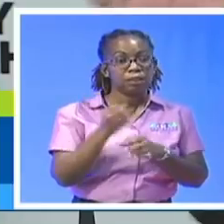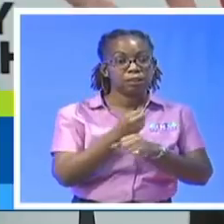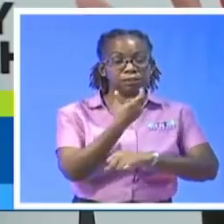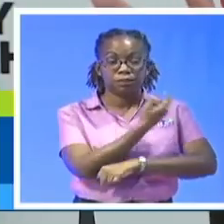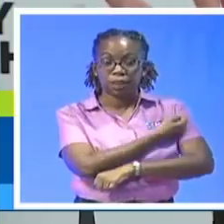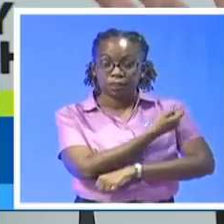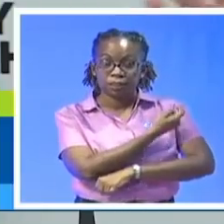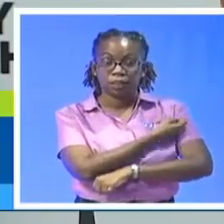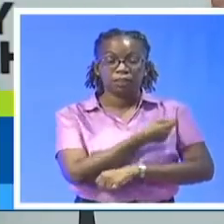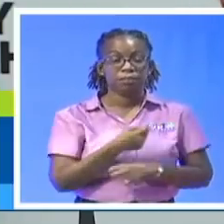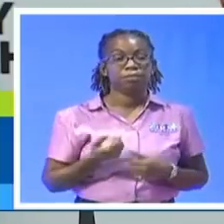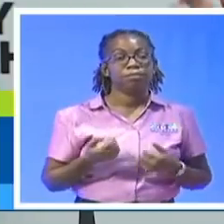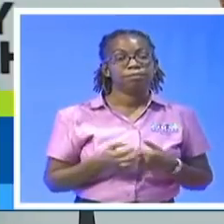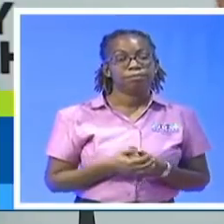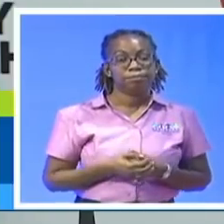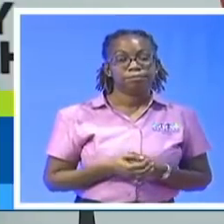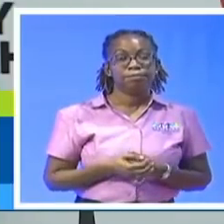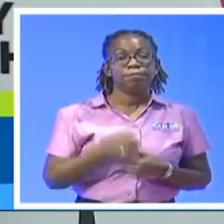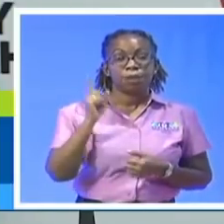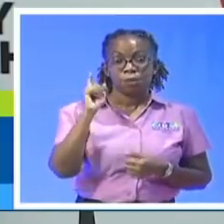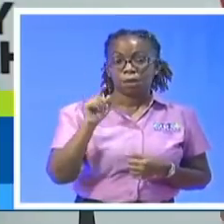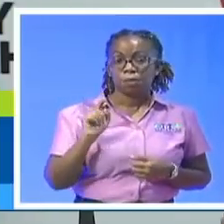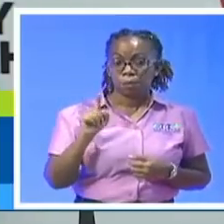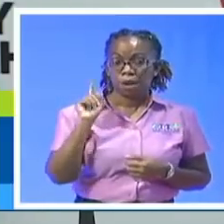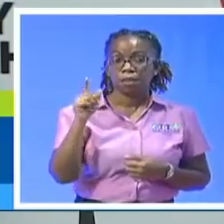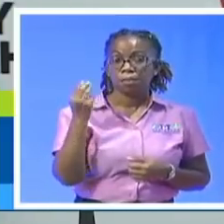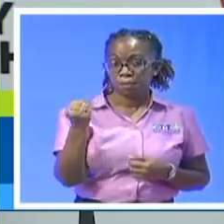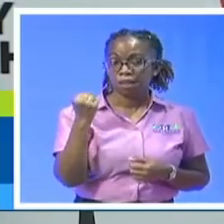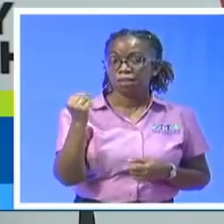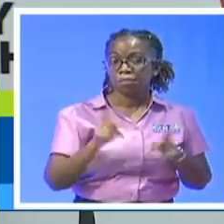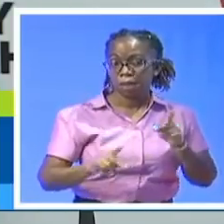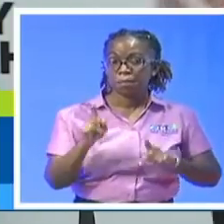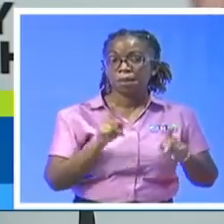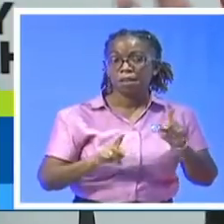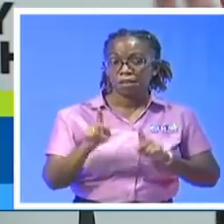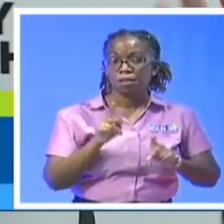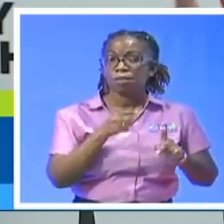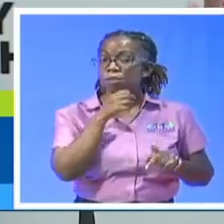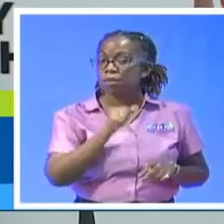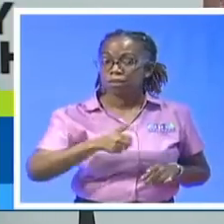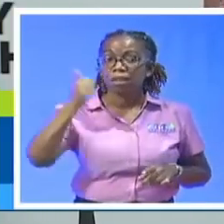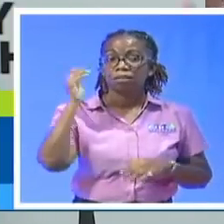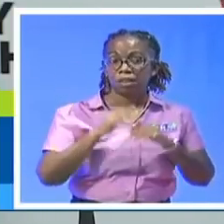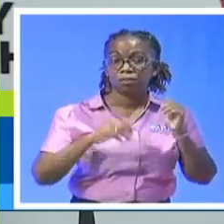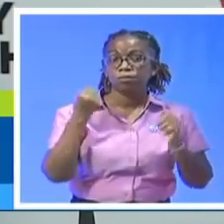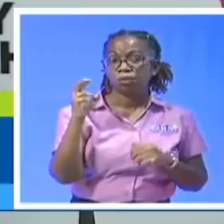That is the herd. That 1.1 million people, 12 and over. That is the herd.